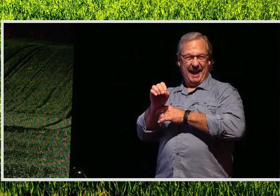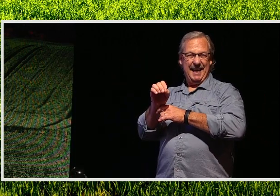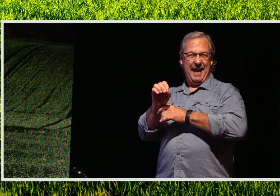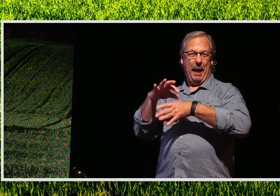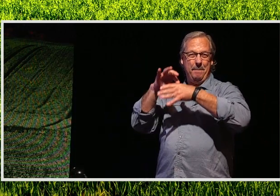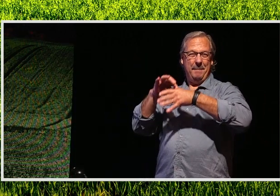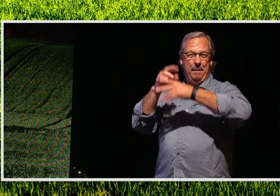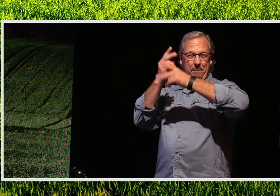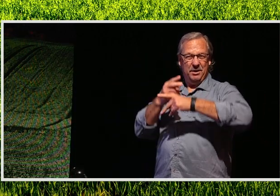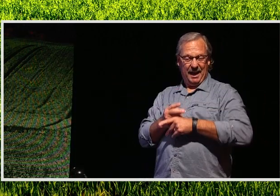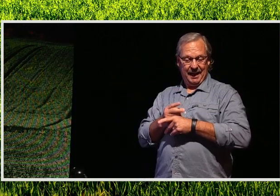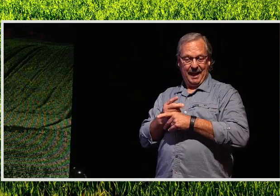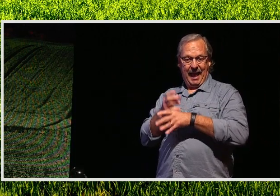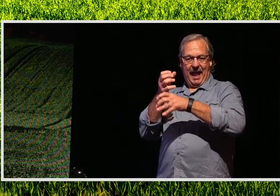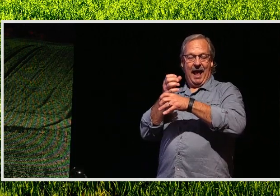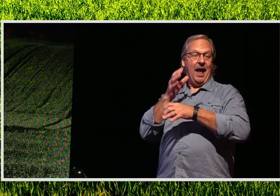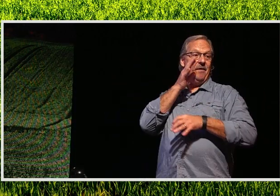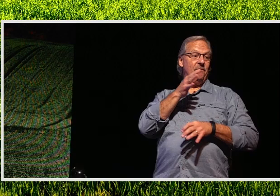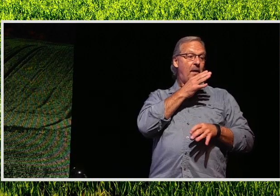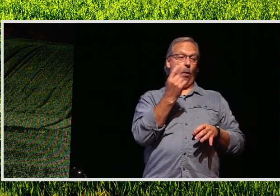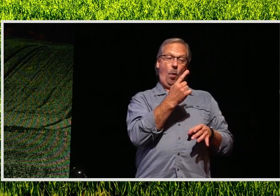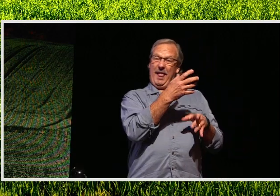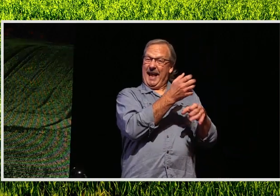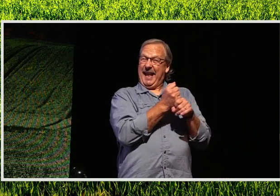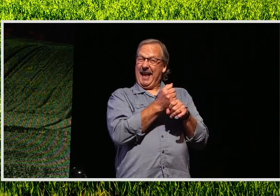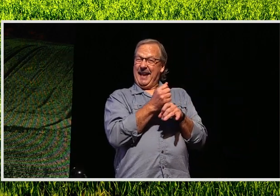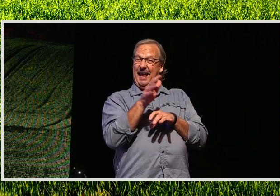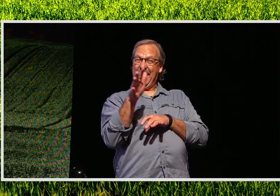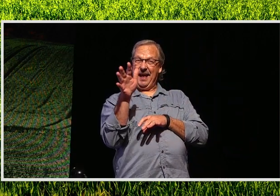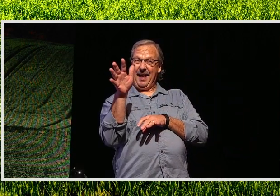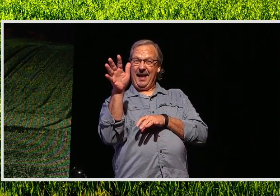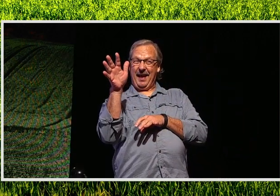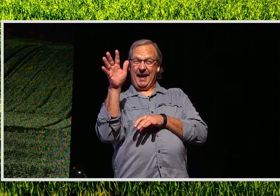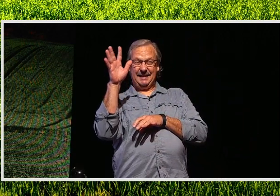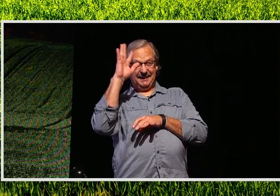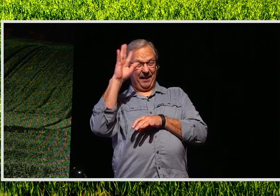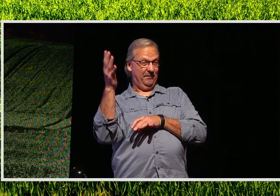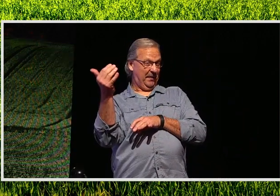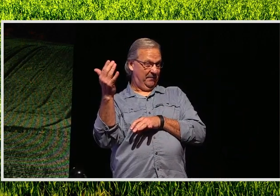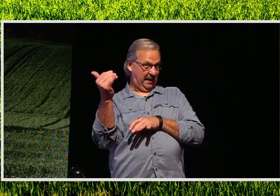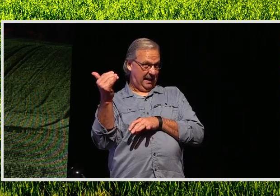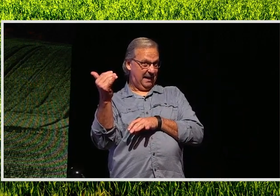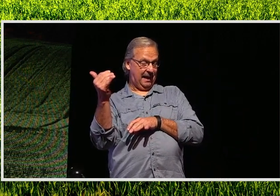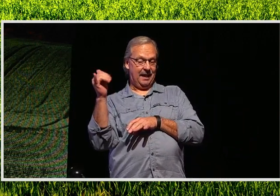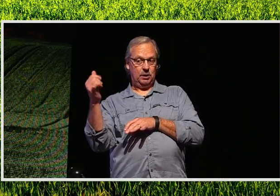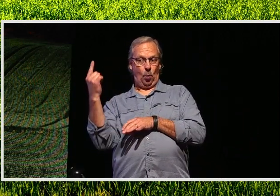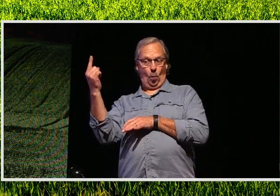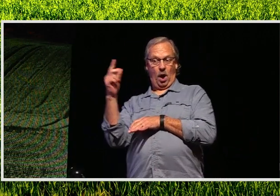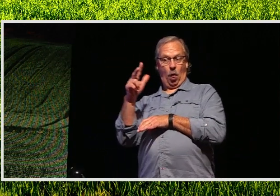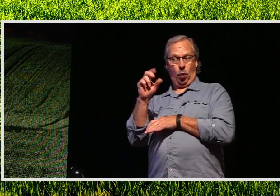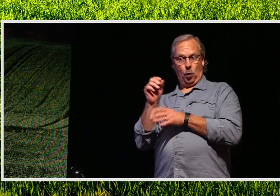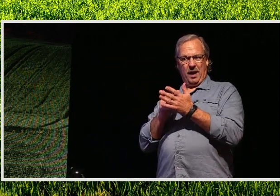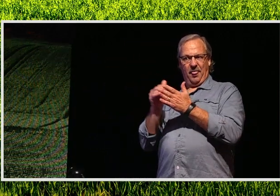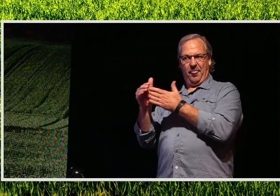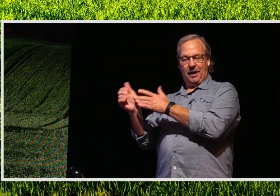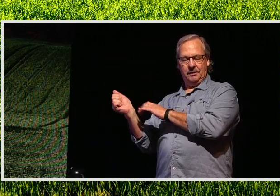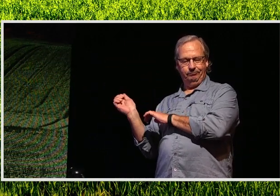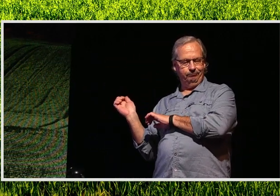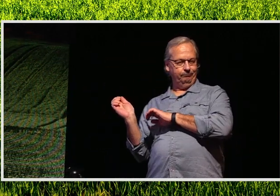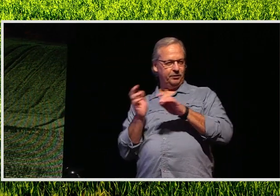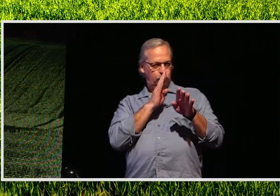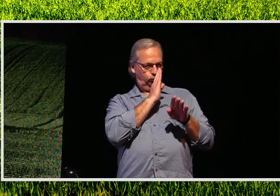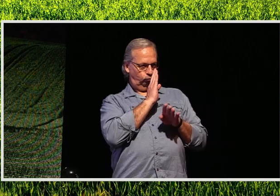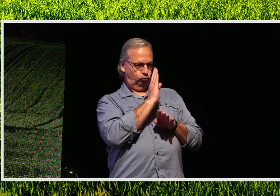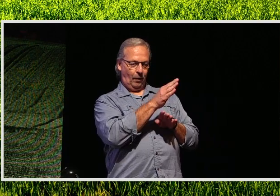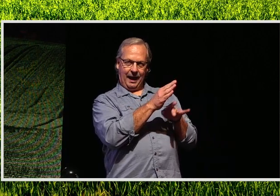only 15 cents of the food dollar, which is why nearly 130,000 of them have turned to